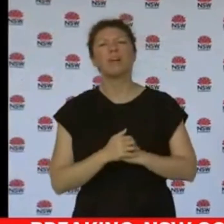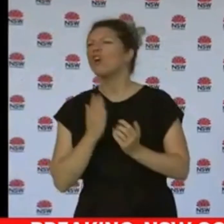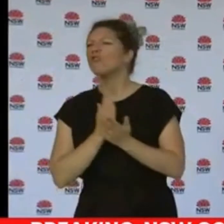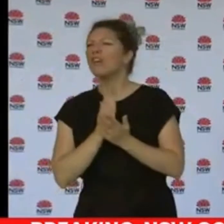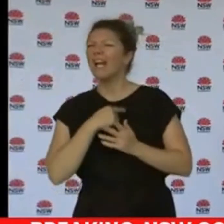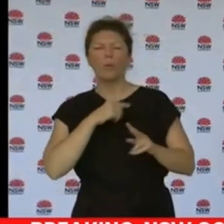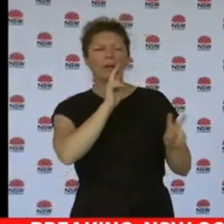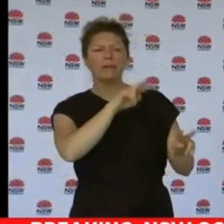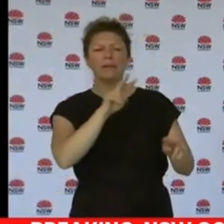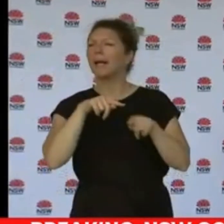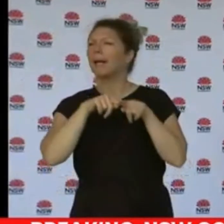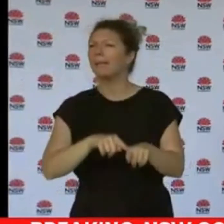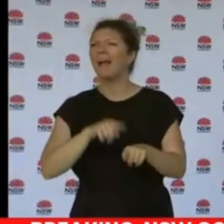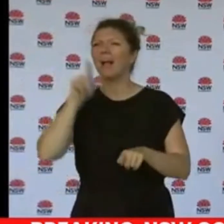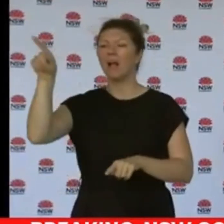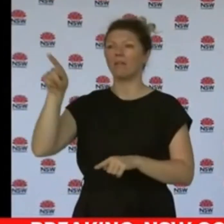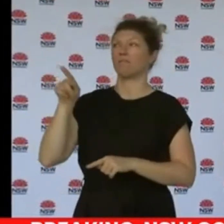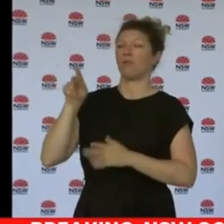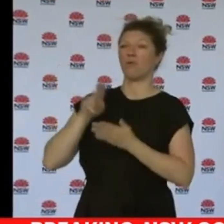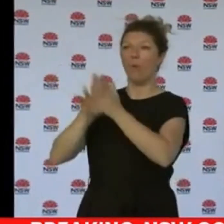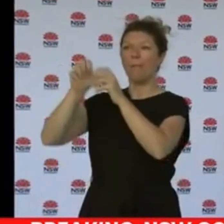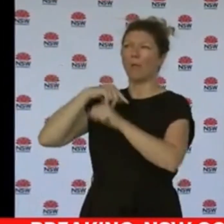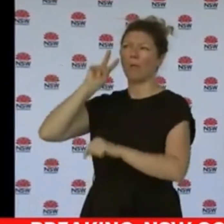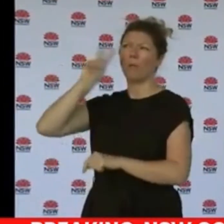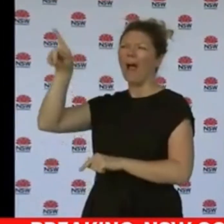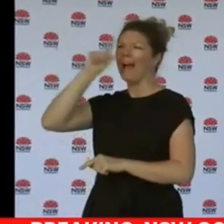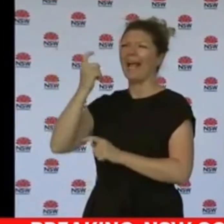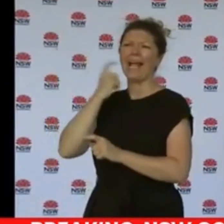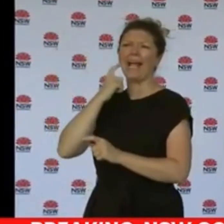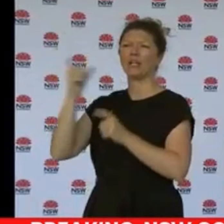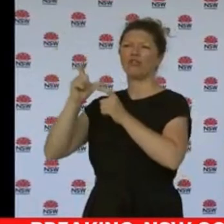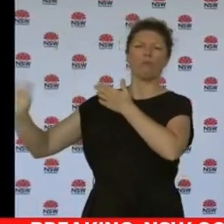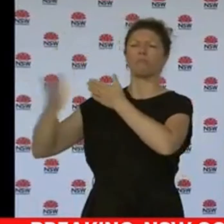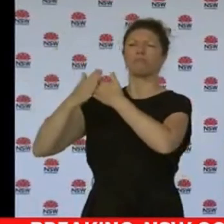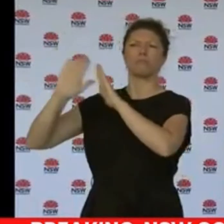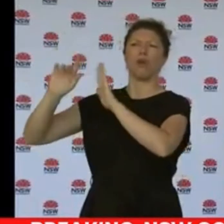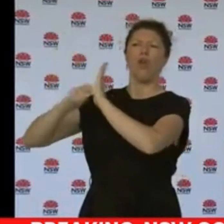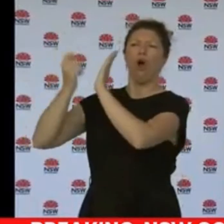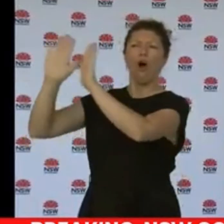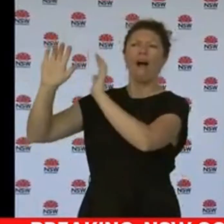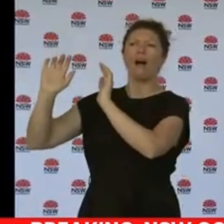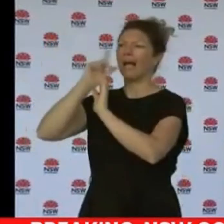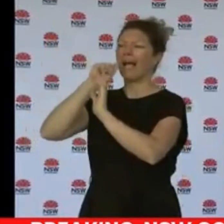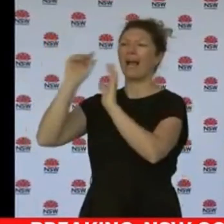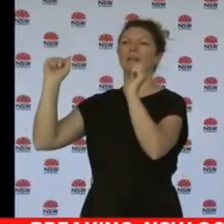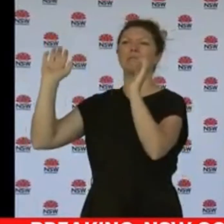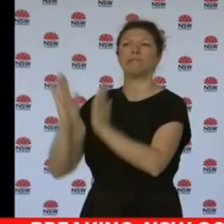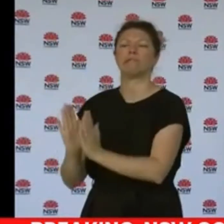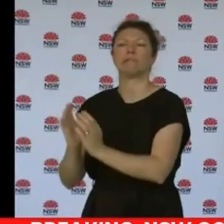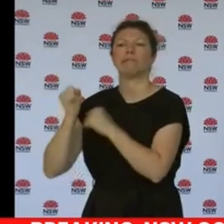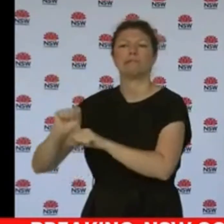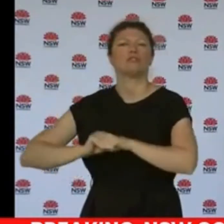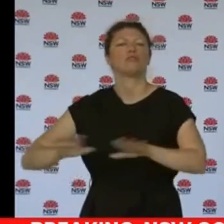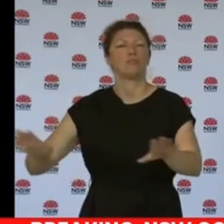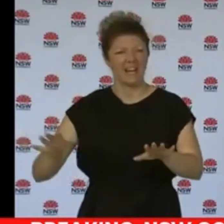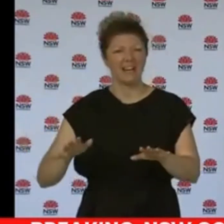particular response will depend on a number of factors. And in this case, geography was a factor, which is why we were able to have such a localised response. I